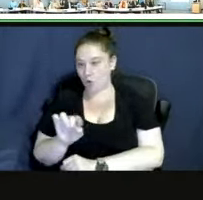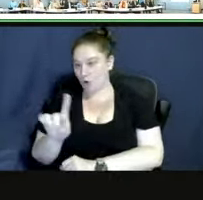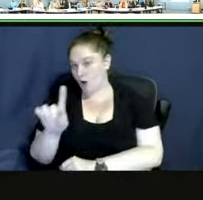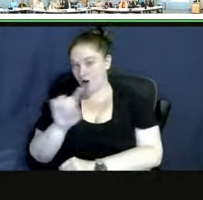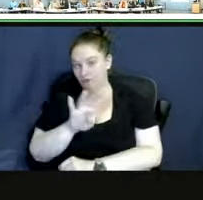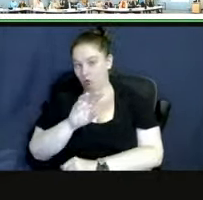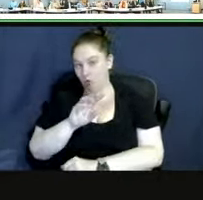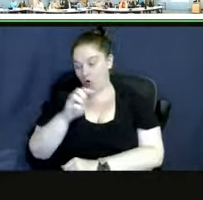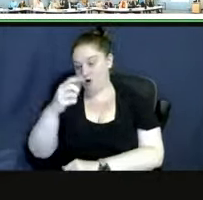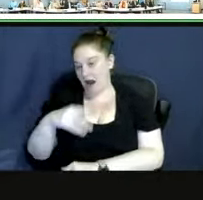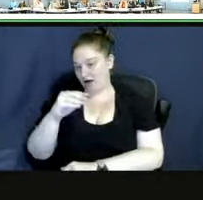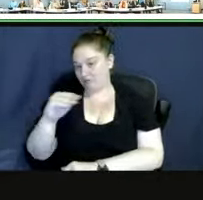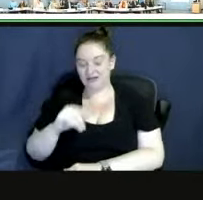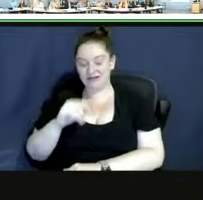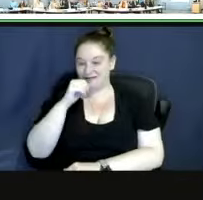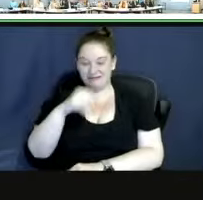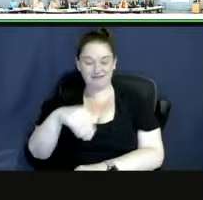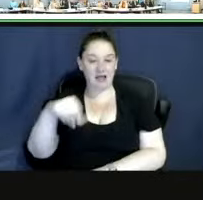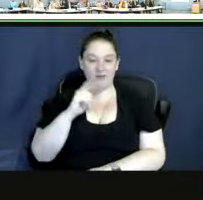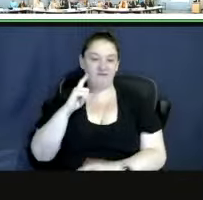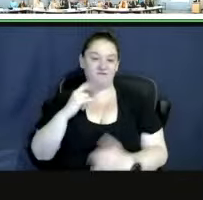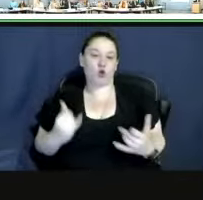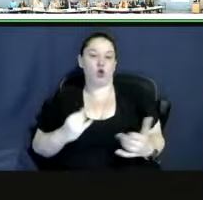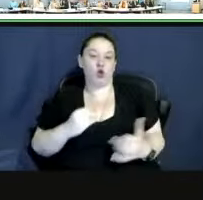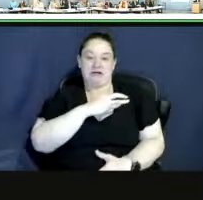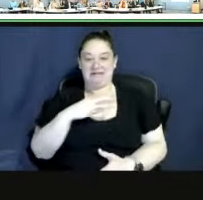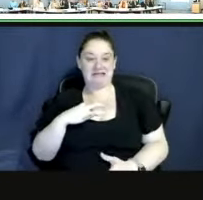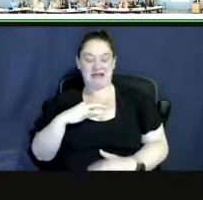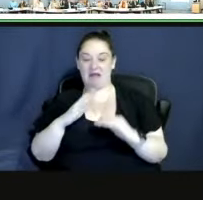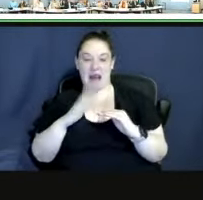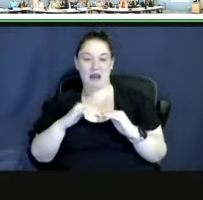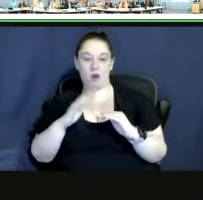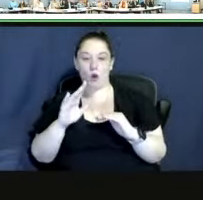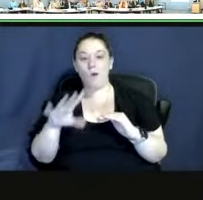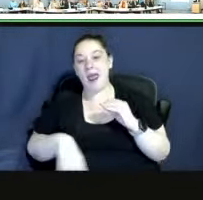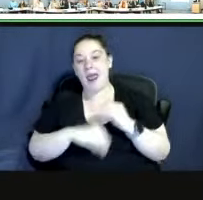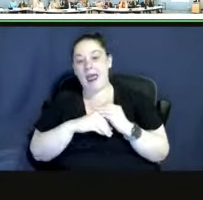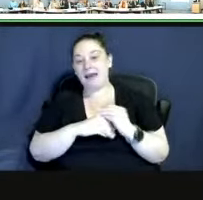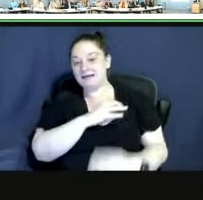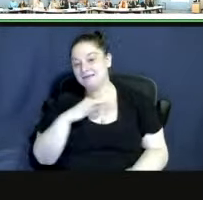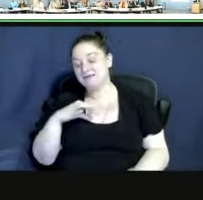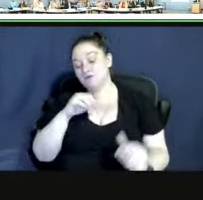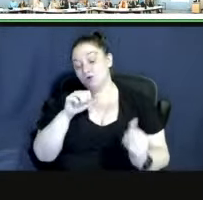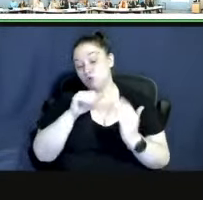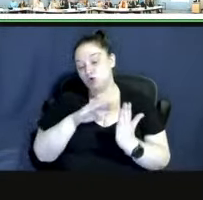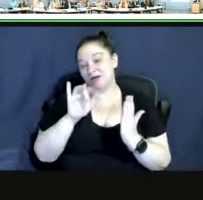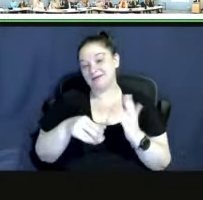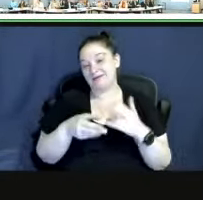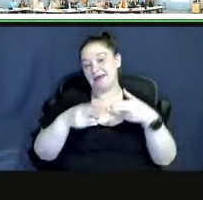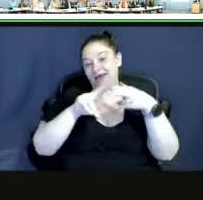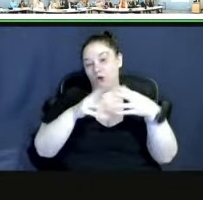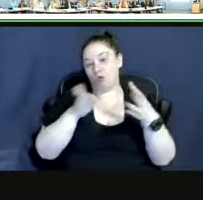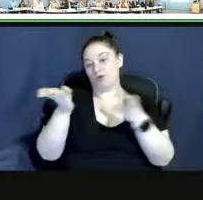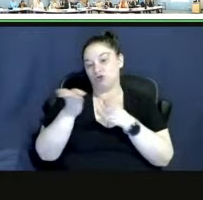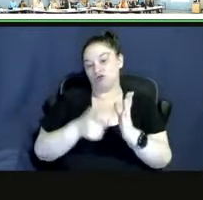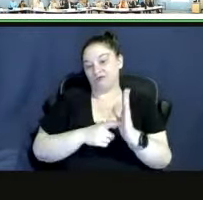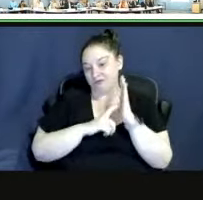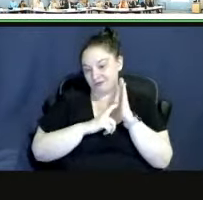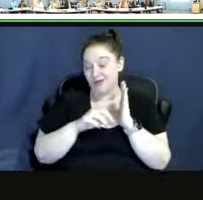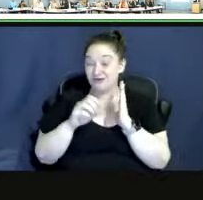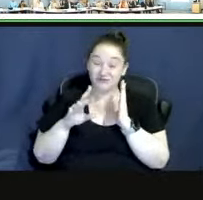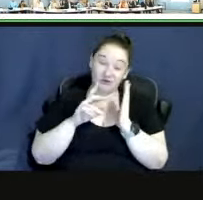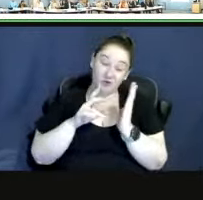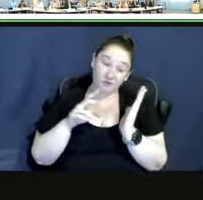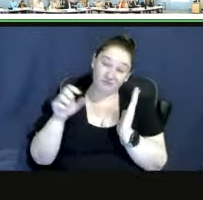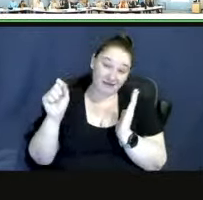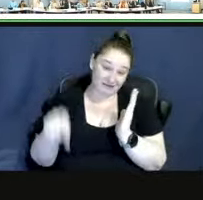4.5% doesn't pay for current staffing, let alone adding staffing to actually address that increased service demand. So